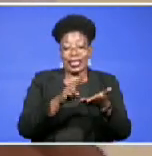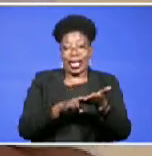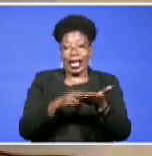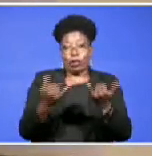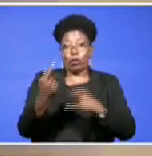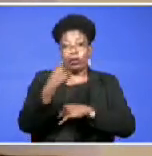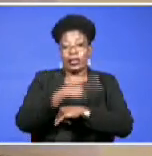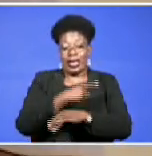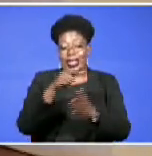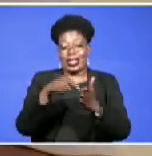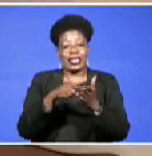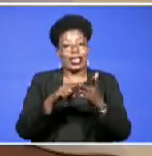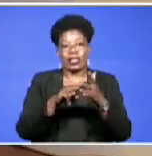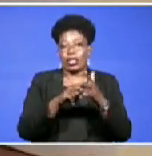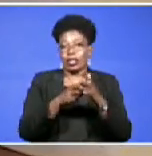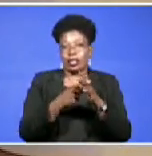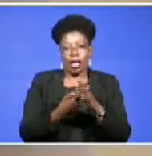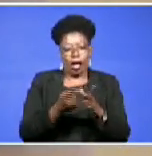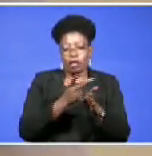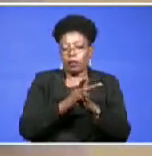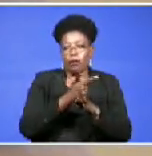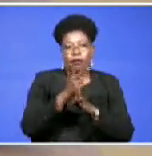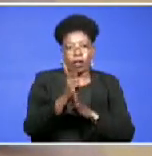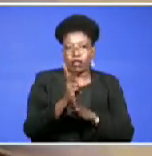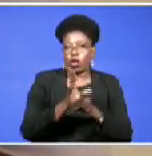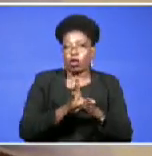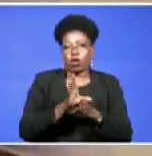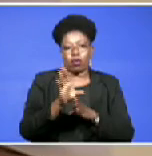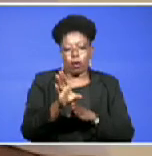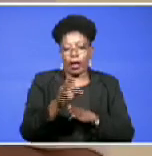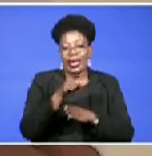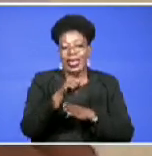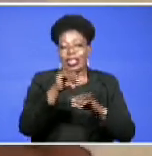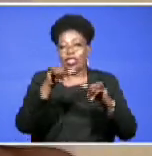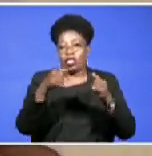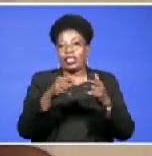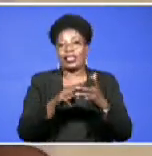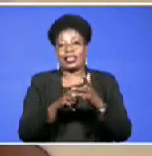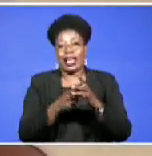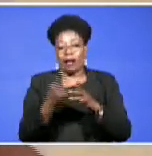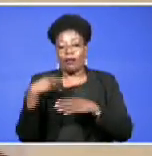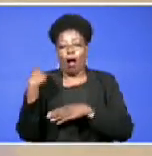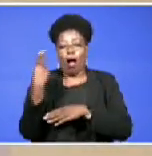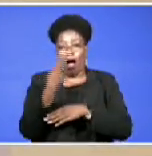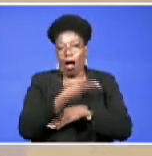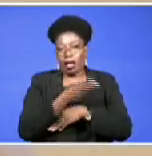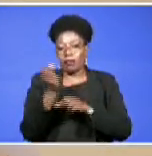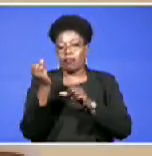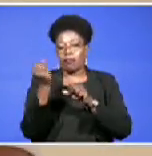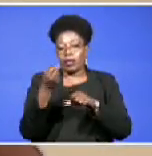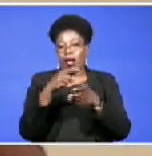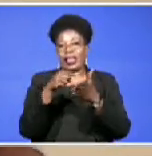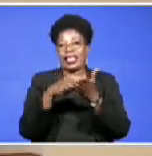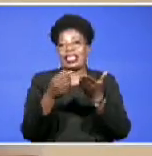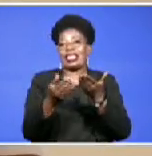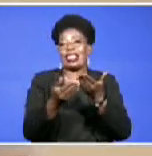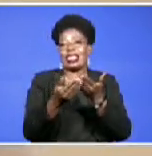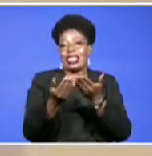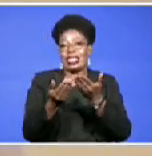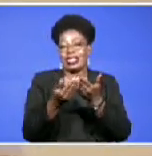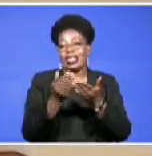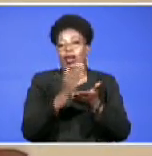And this is just the beginning of his professional career. So he just started. For us in baseball, this is the easiest